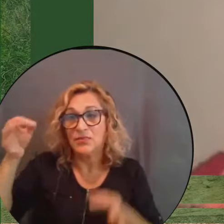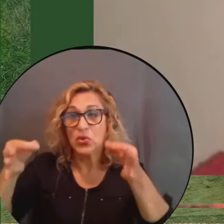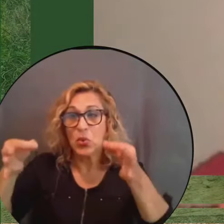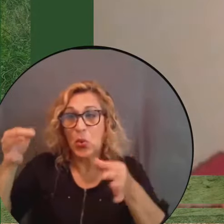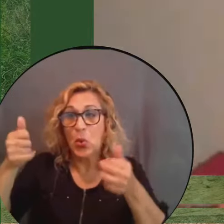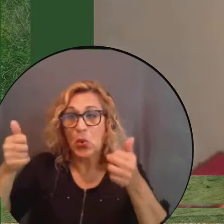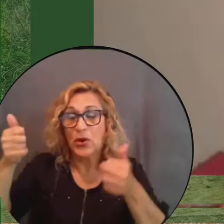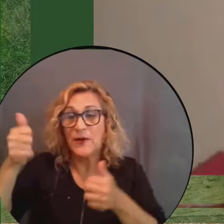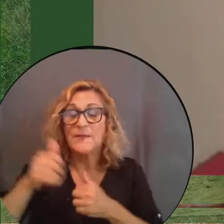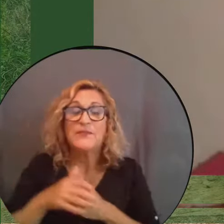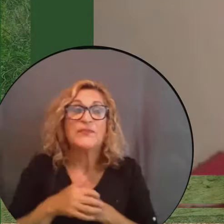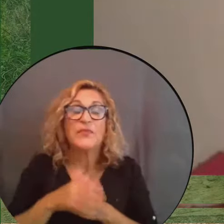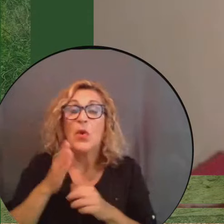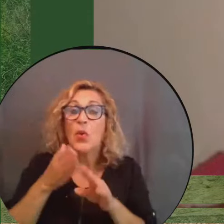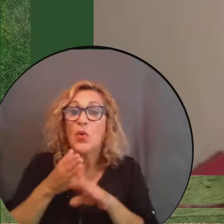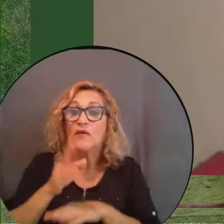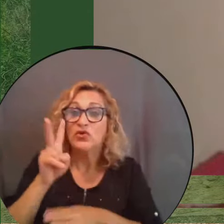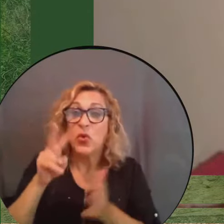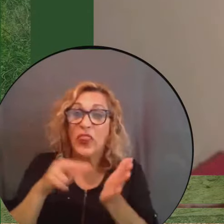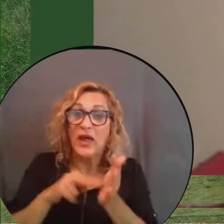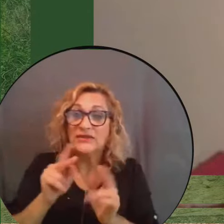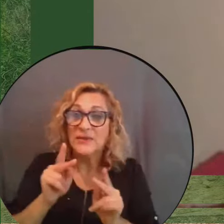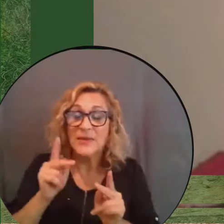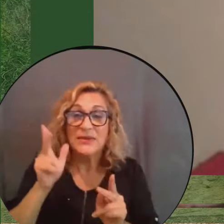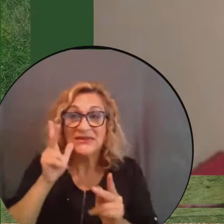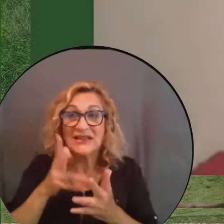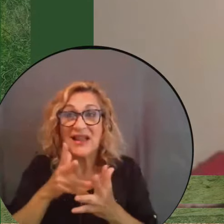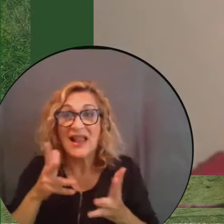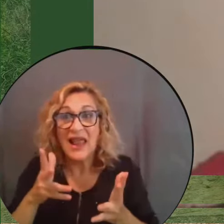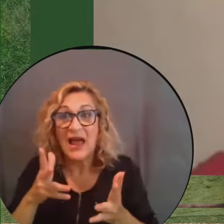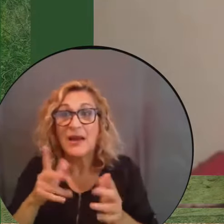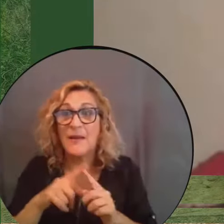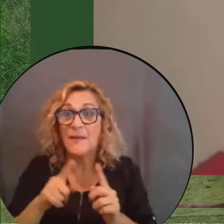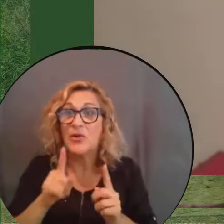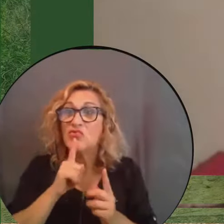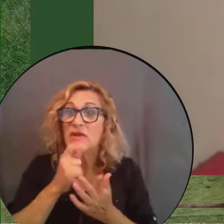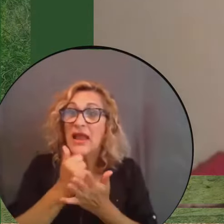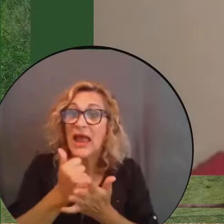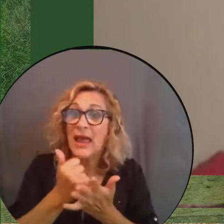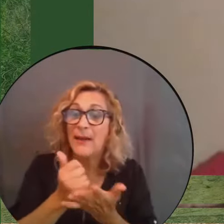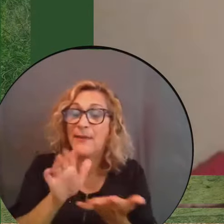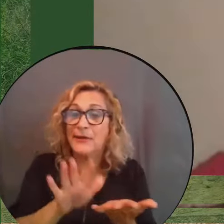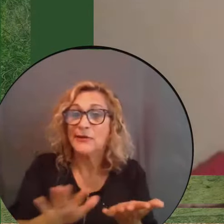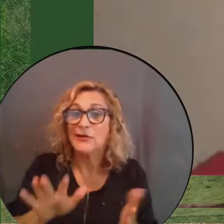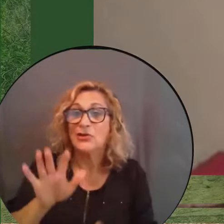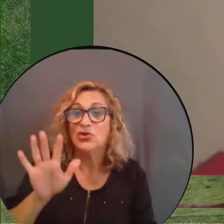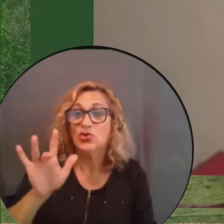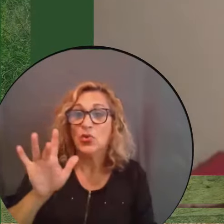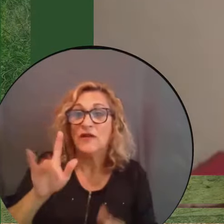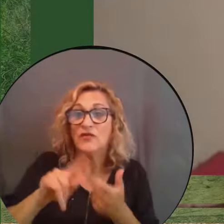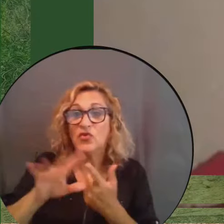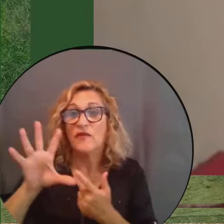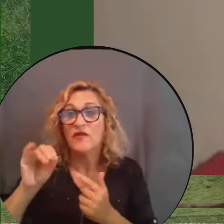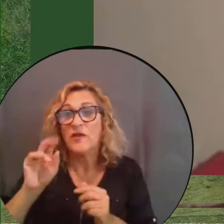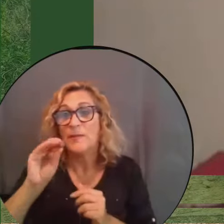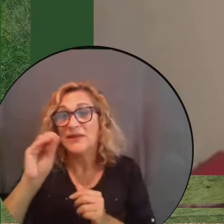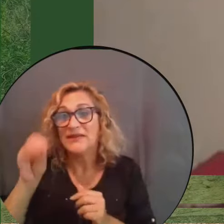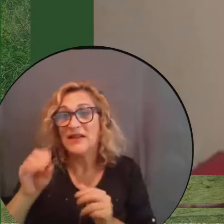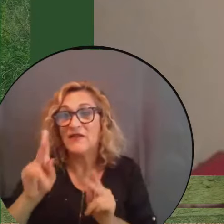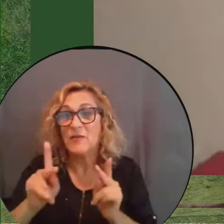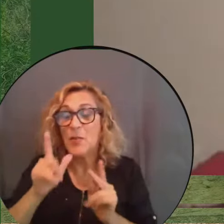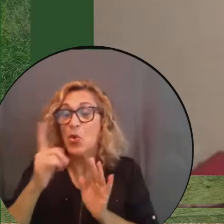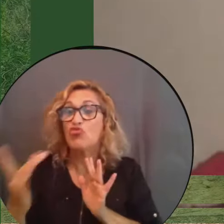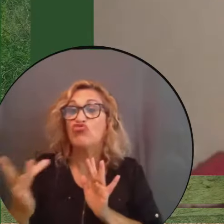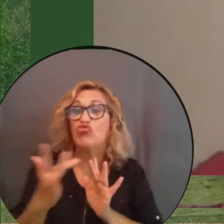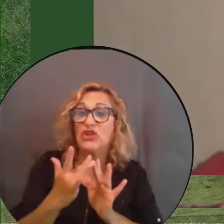Like, 2,000 people sounds like a lot. That was maybe helping 25 to 50% of the people that reached out to us, and with a lot